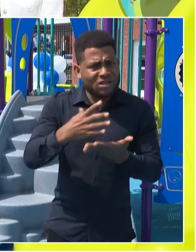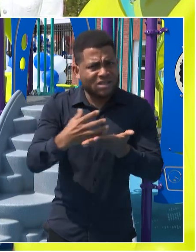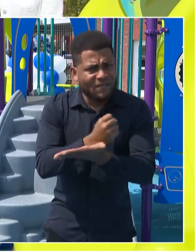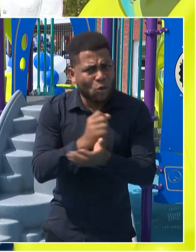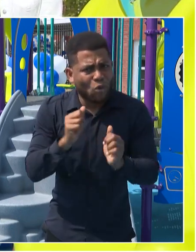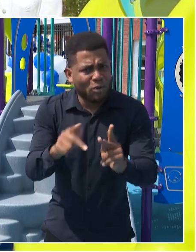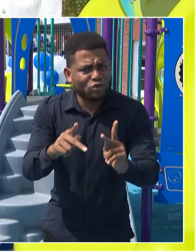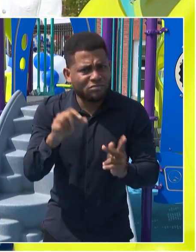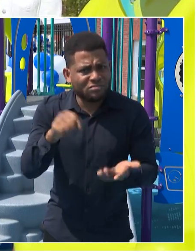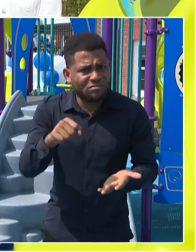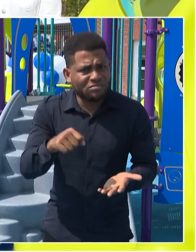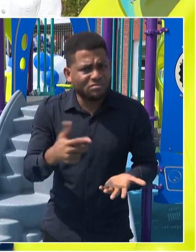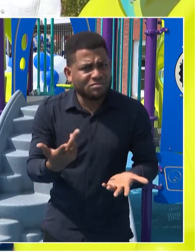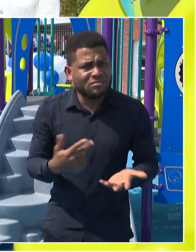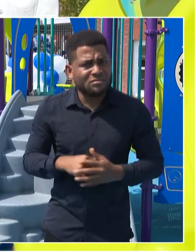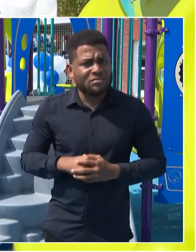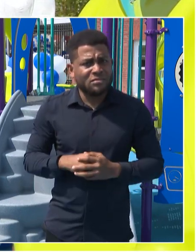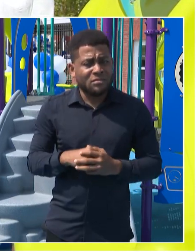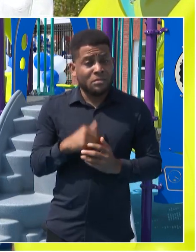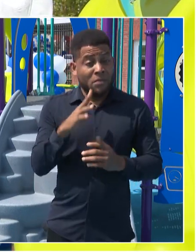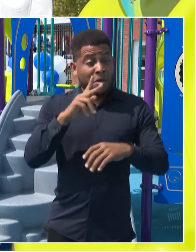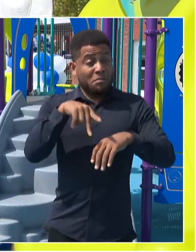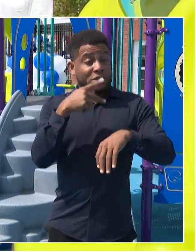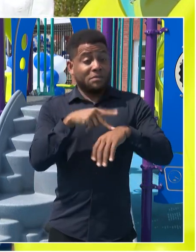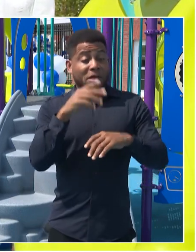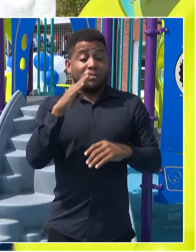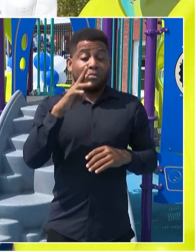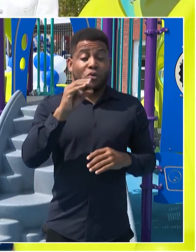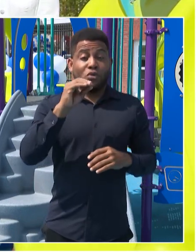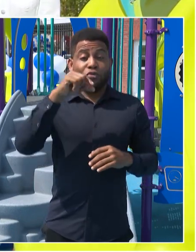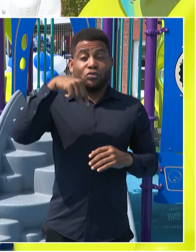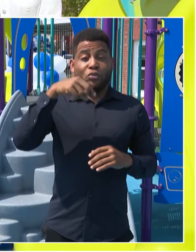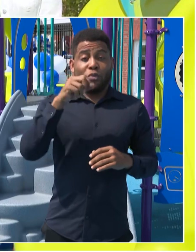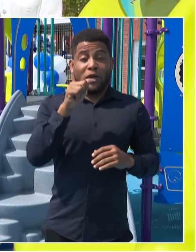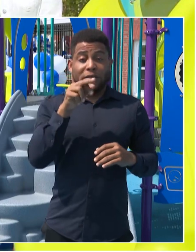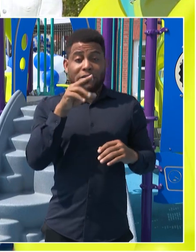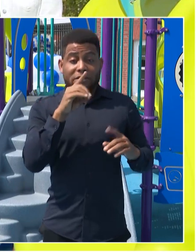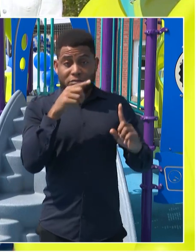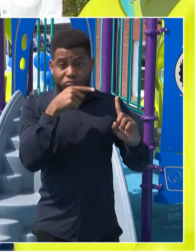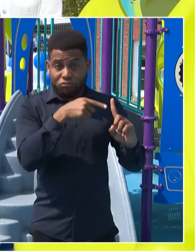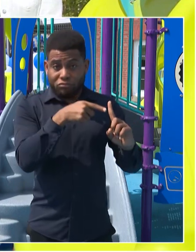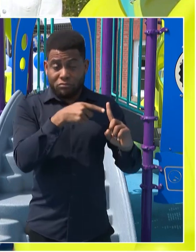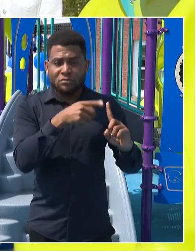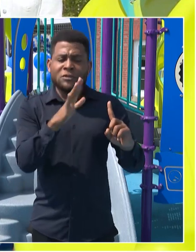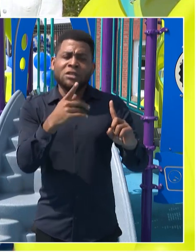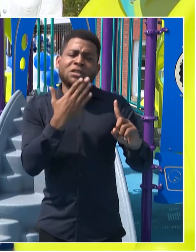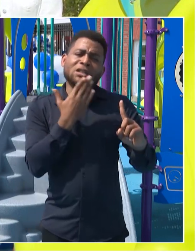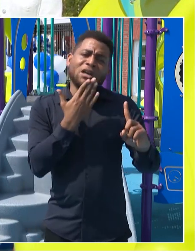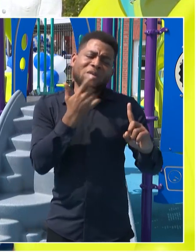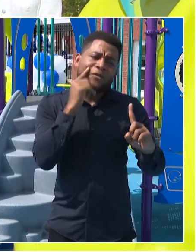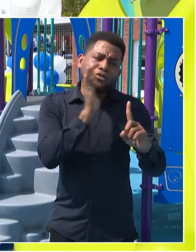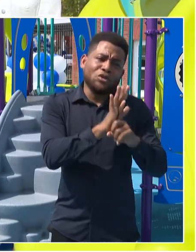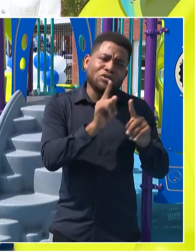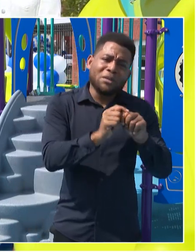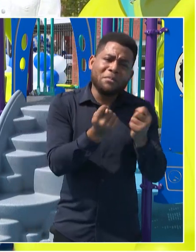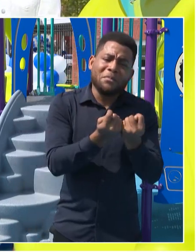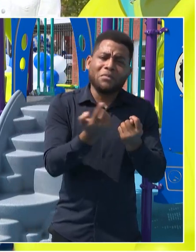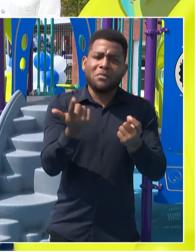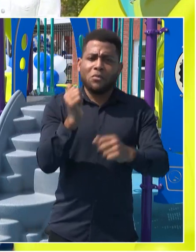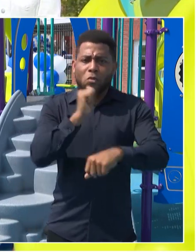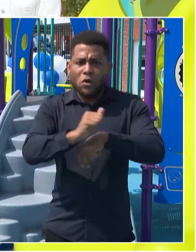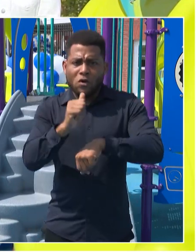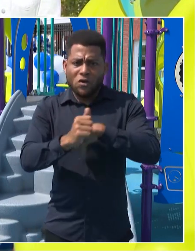Dr. Brookhart, thank you for your leadership in assembling an amazing team here. Just knowing your time and your service in